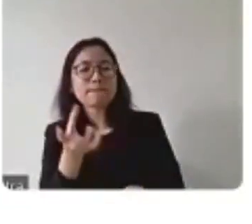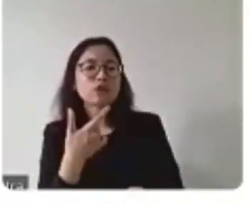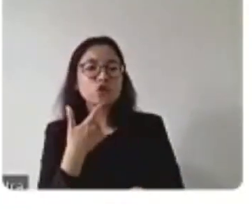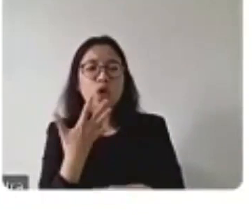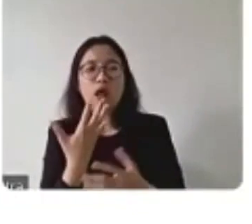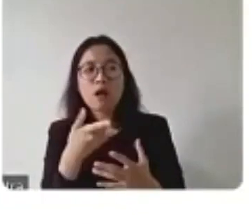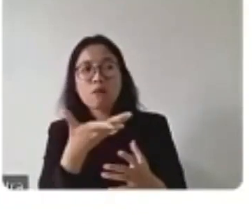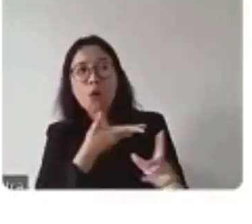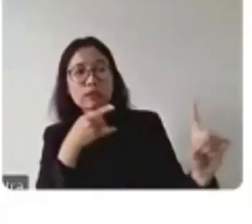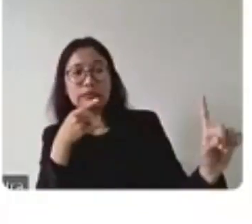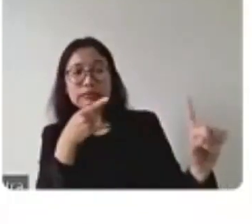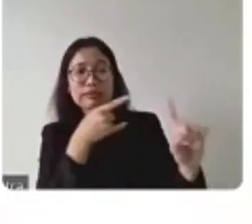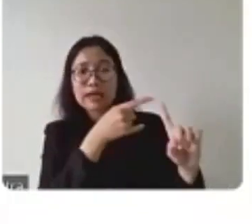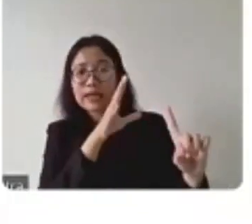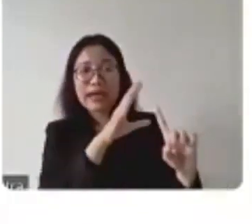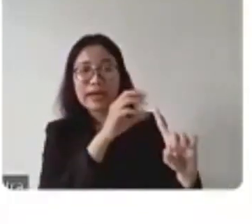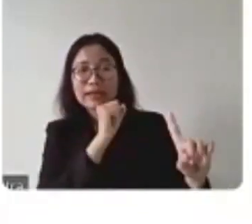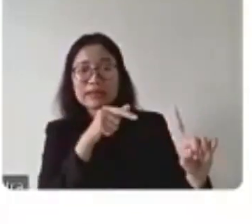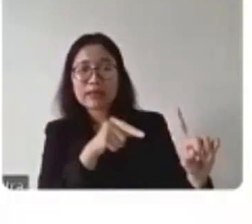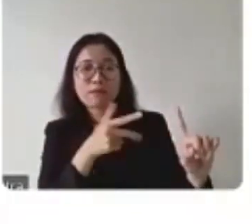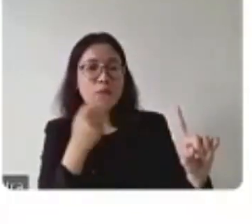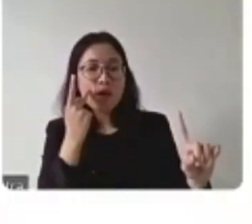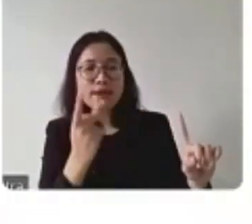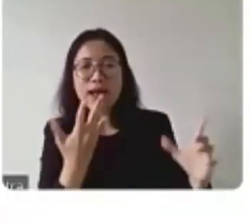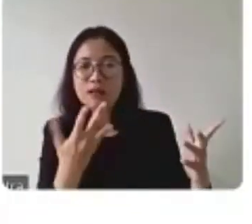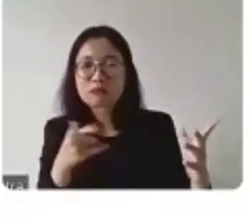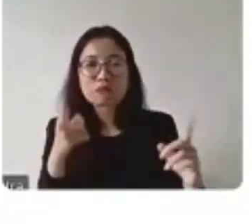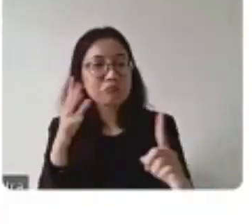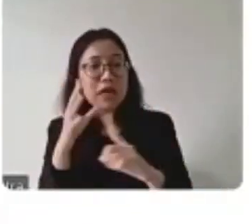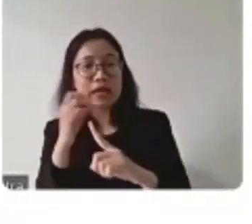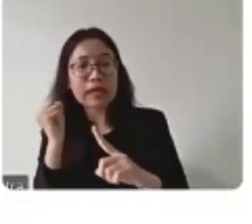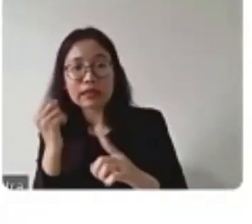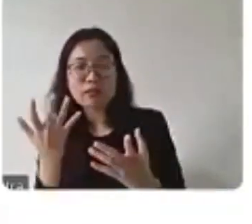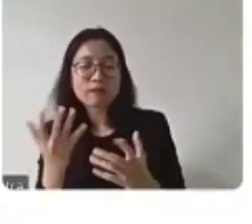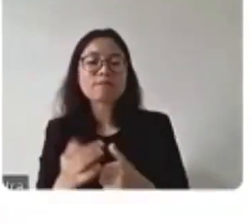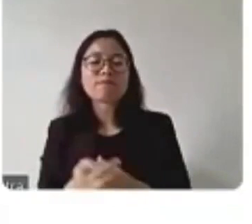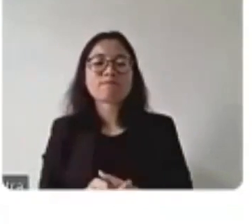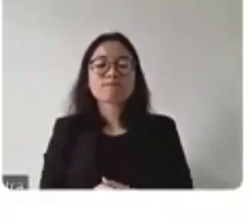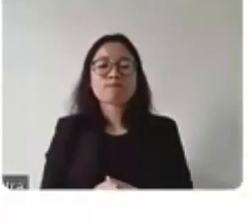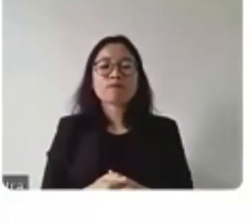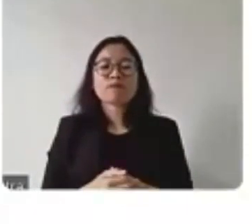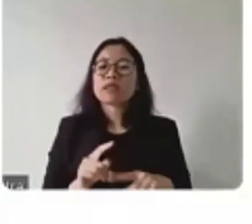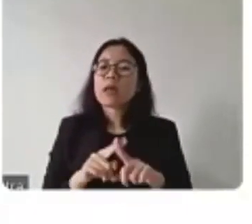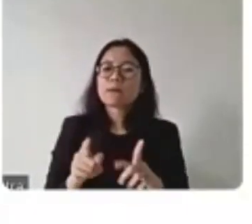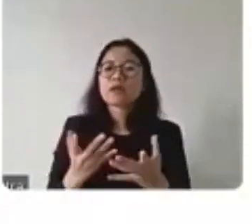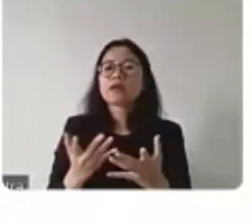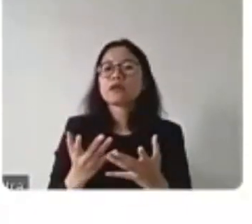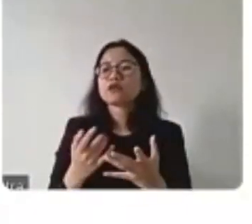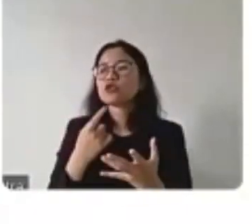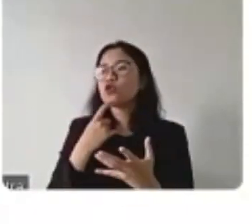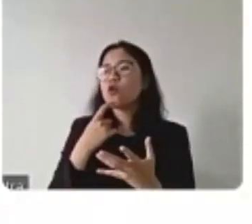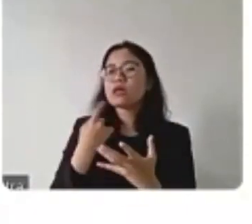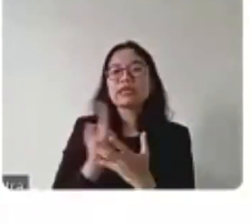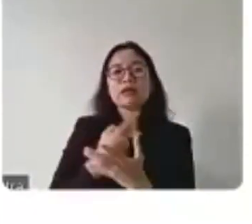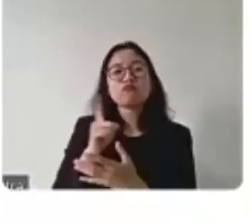make sure that we are prioritizing those that are going to provide the maximum health benefits and those that are also